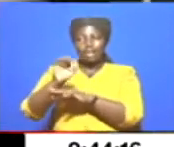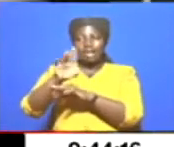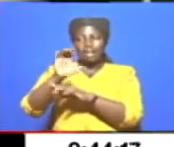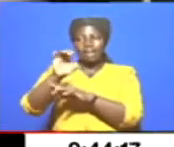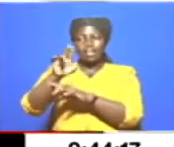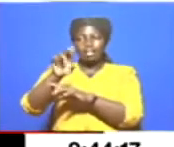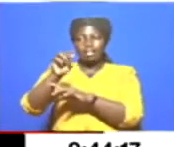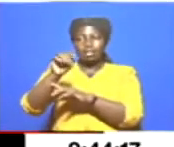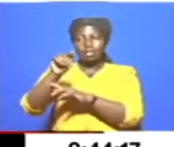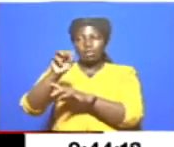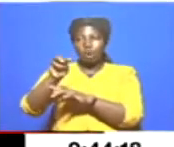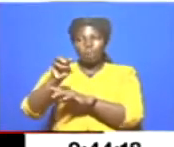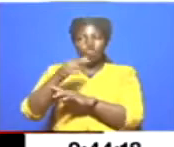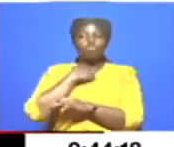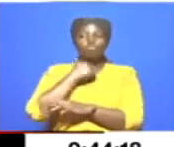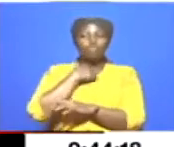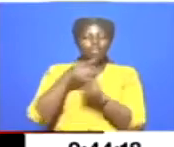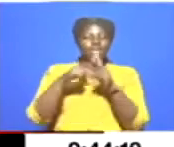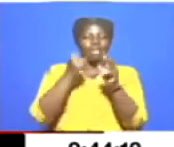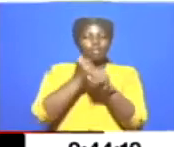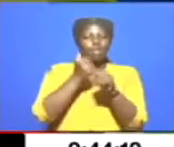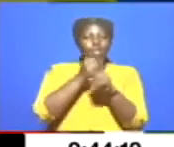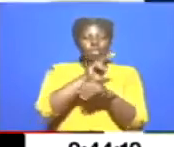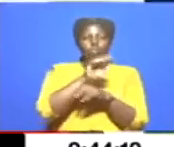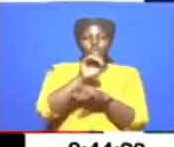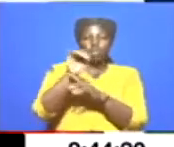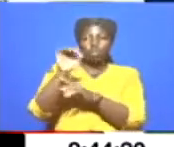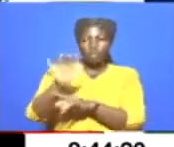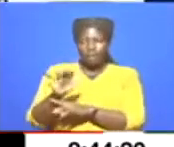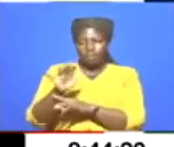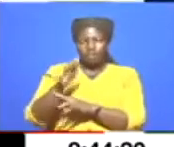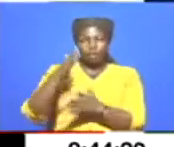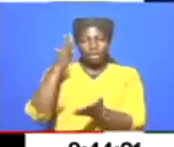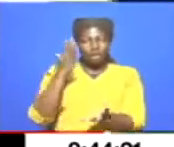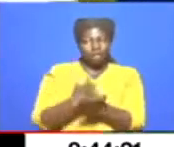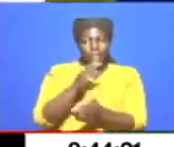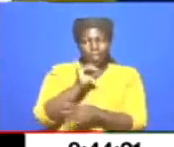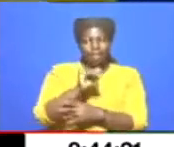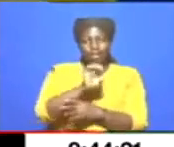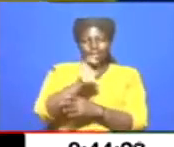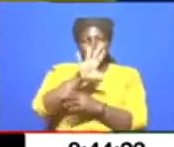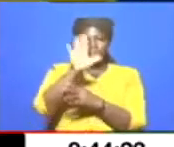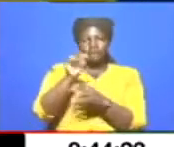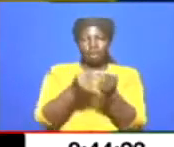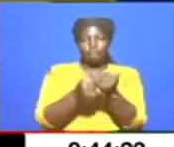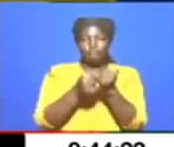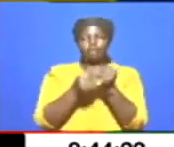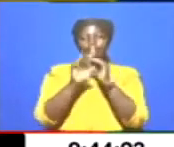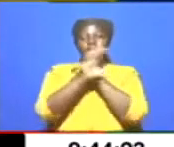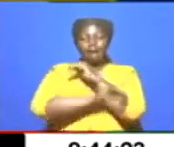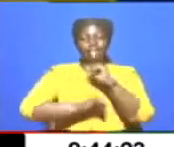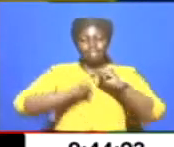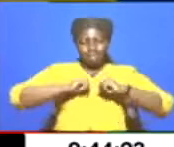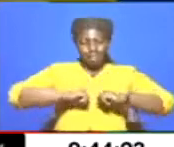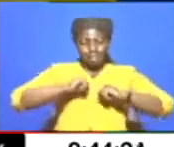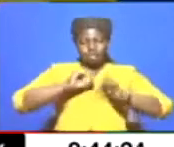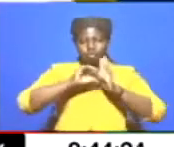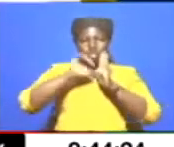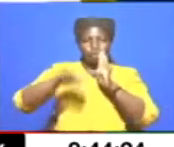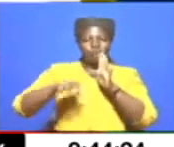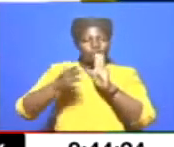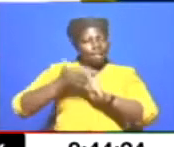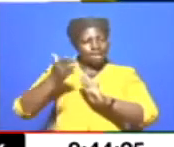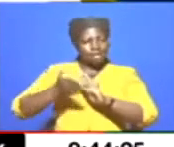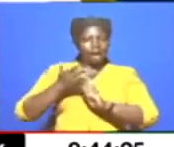in 2005. By ratifying the protocol, the East African Community partner states agreed to remove with immediate